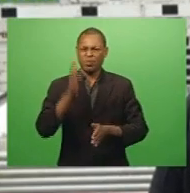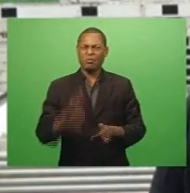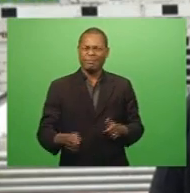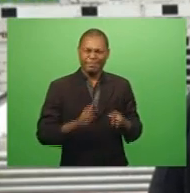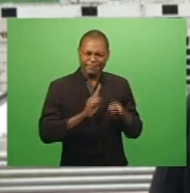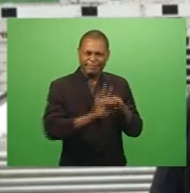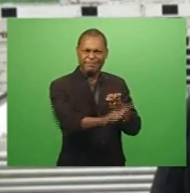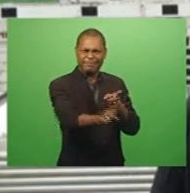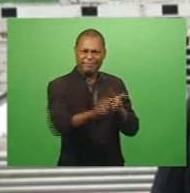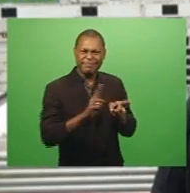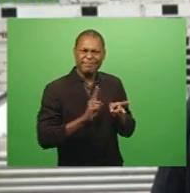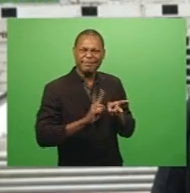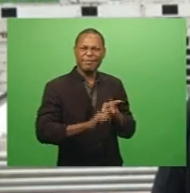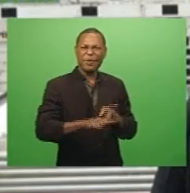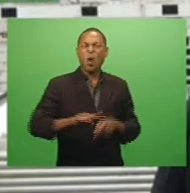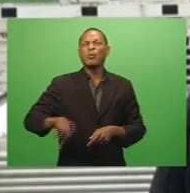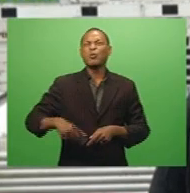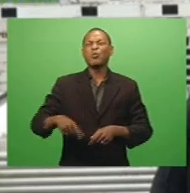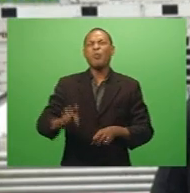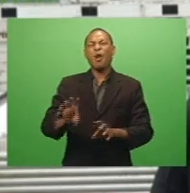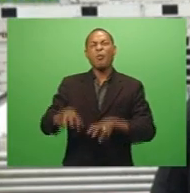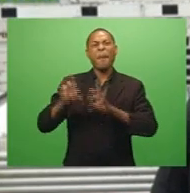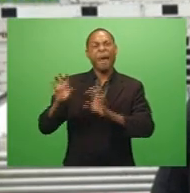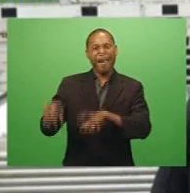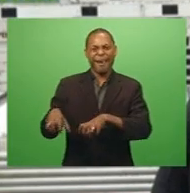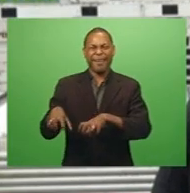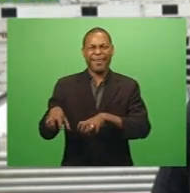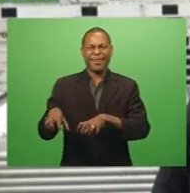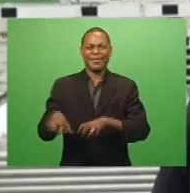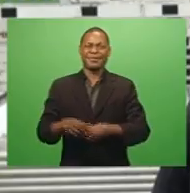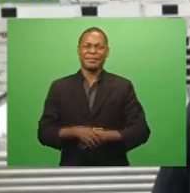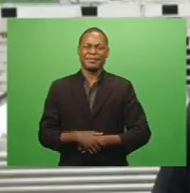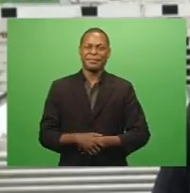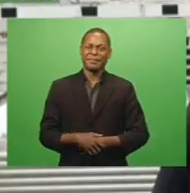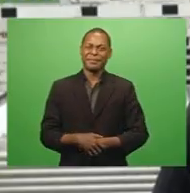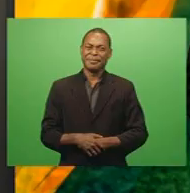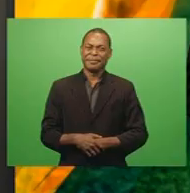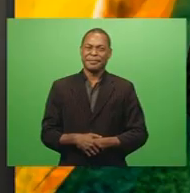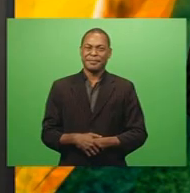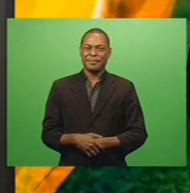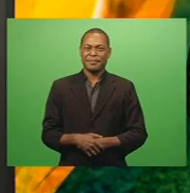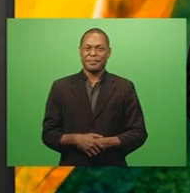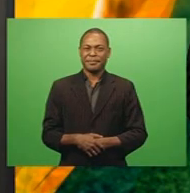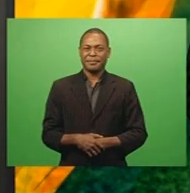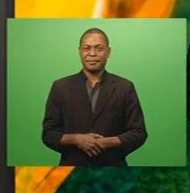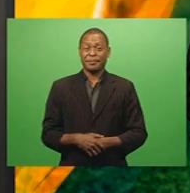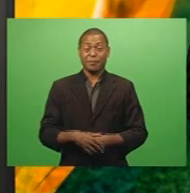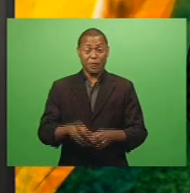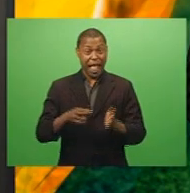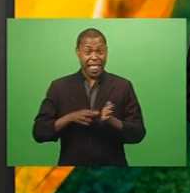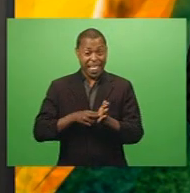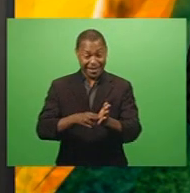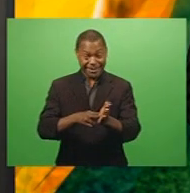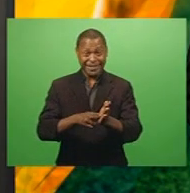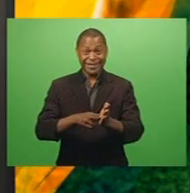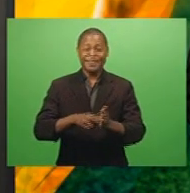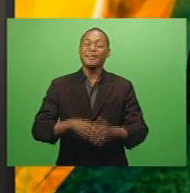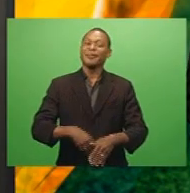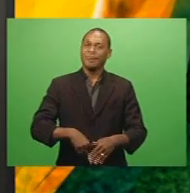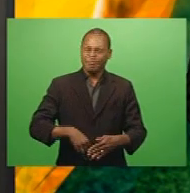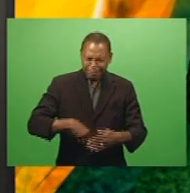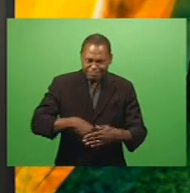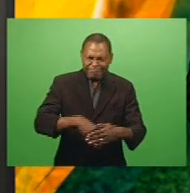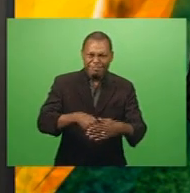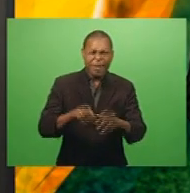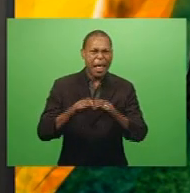Grammar School's Tevita Sokiveta. Carlini Tavi, FBC Sports. The Nandi football team will be aiming for 3 in a row when